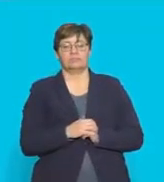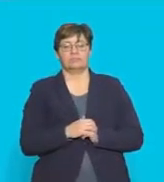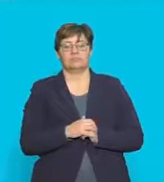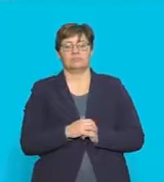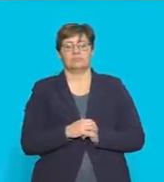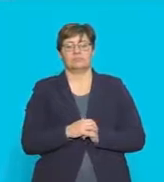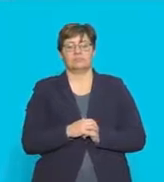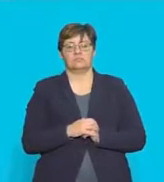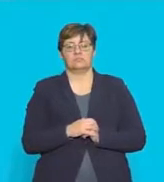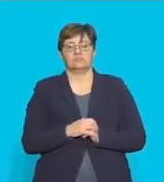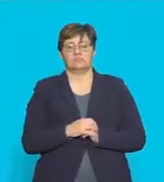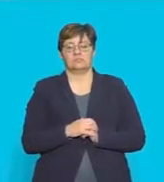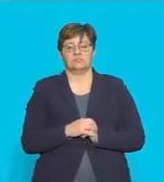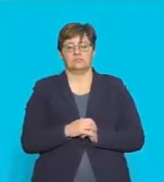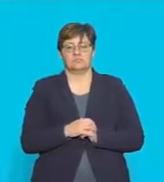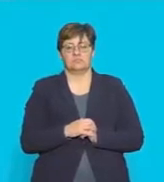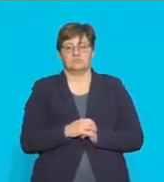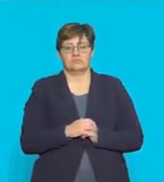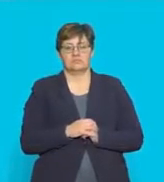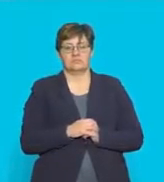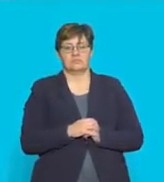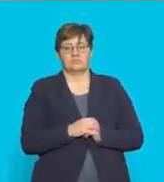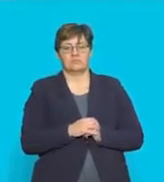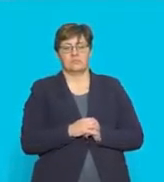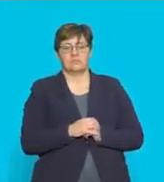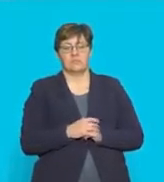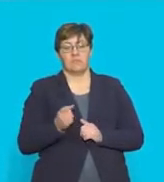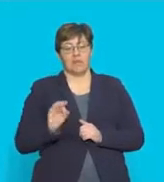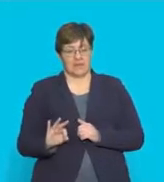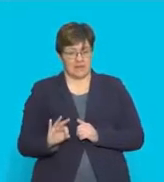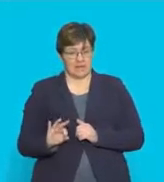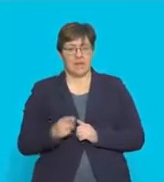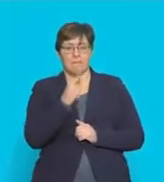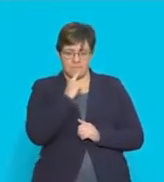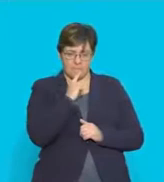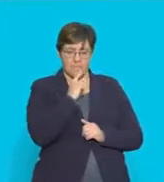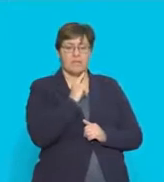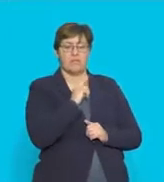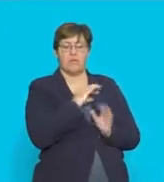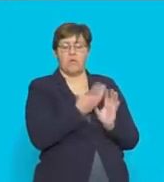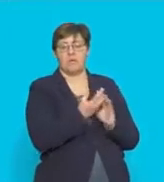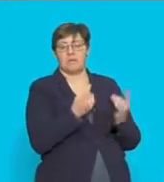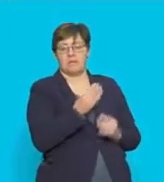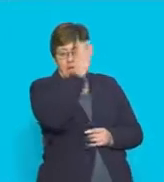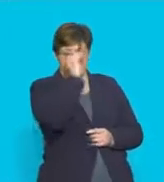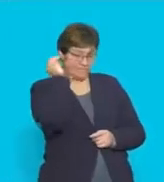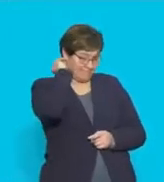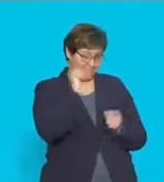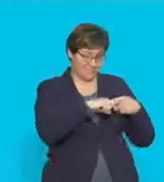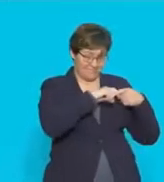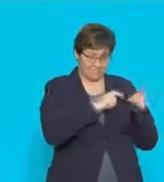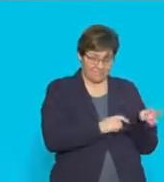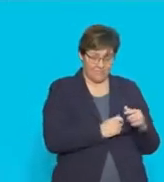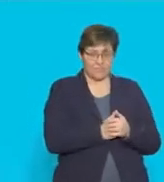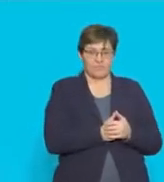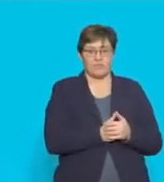erase that thing there. Cube root of 27, that gives me 3. So that's a whole number. Just memorize that for me. And